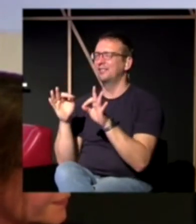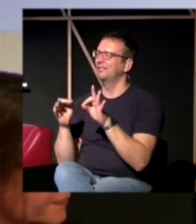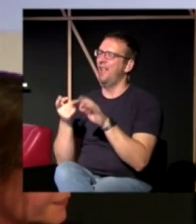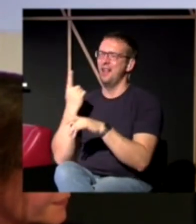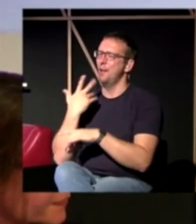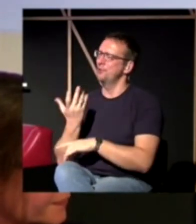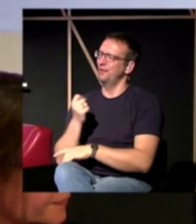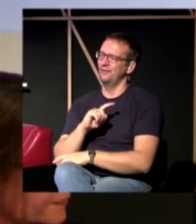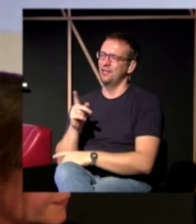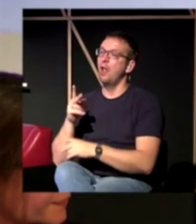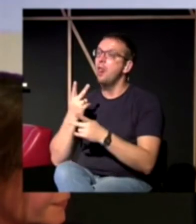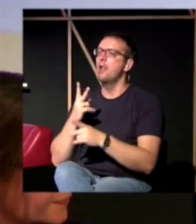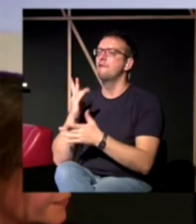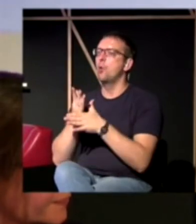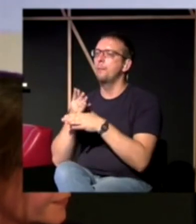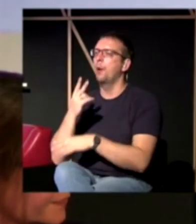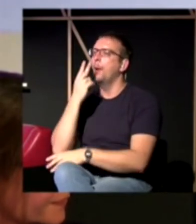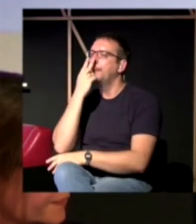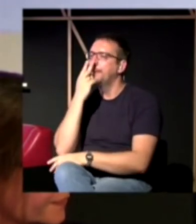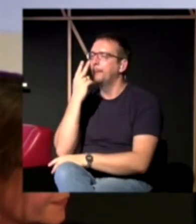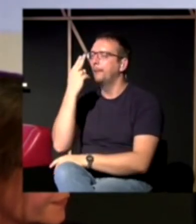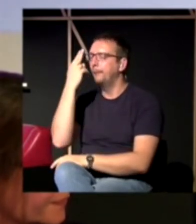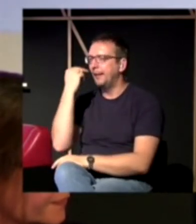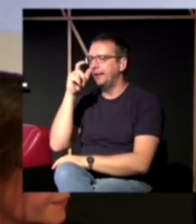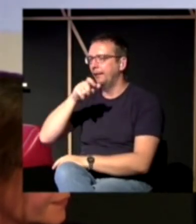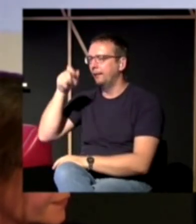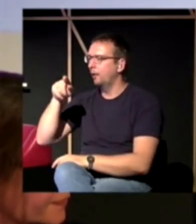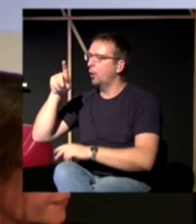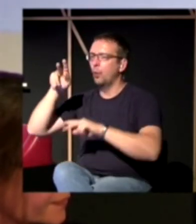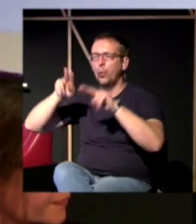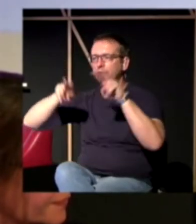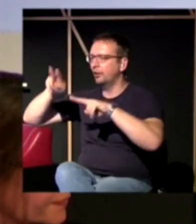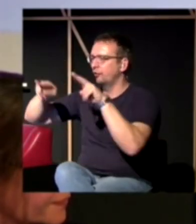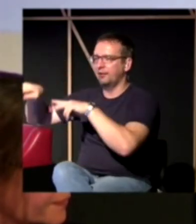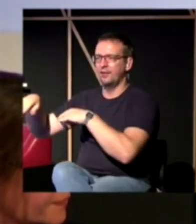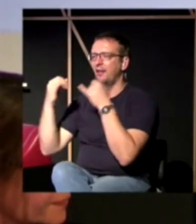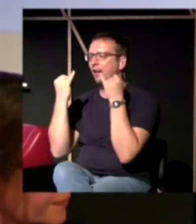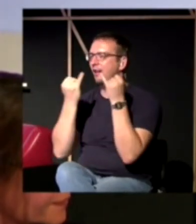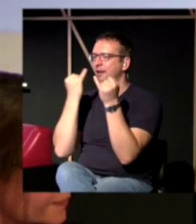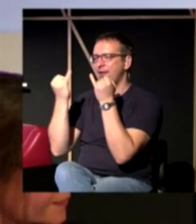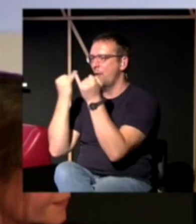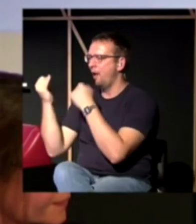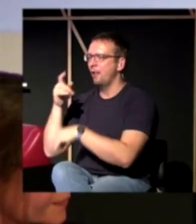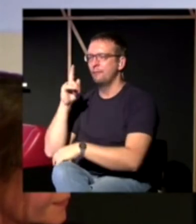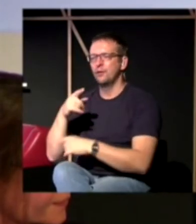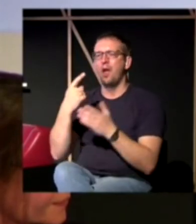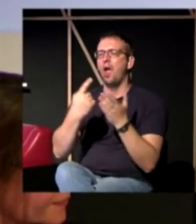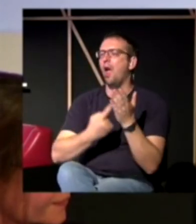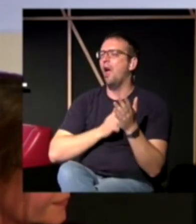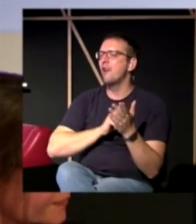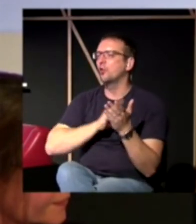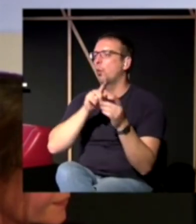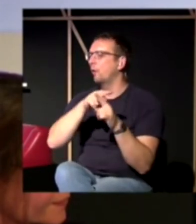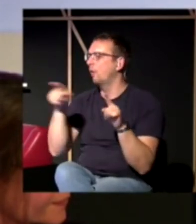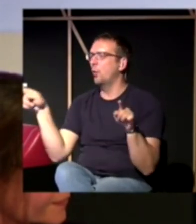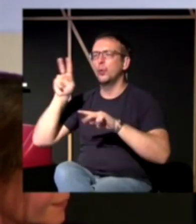adapt yourselves to different fans and different expectations. All all football fans